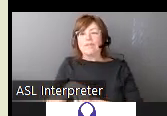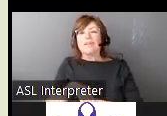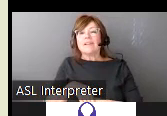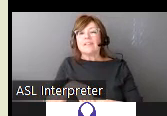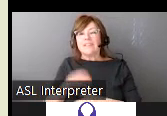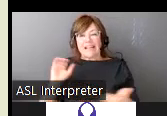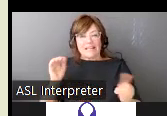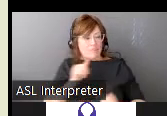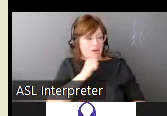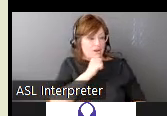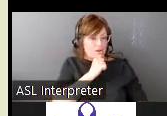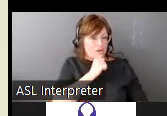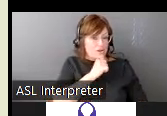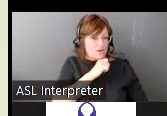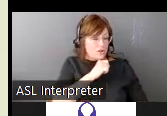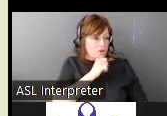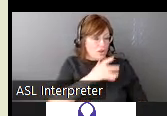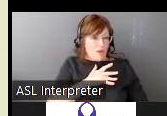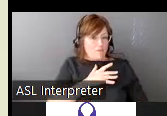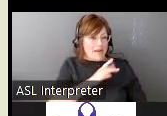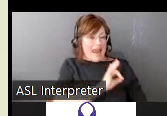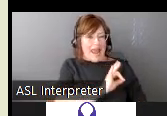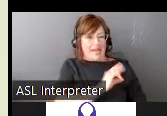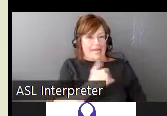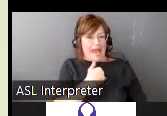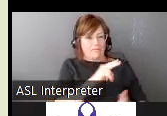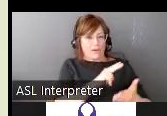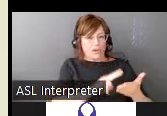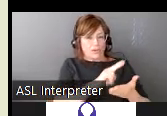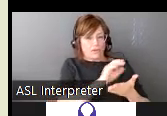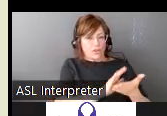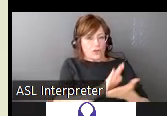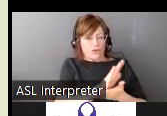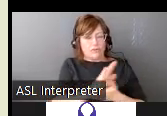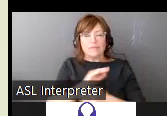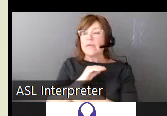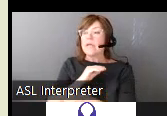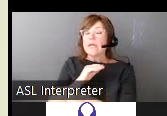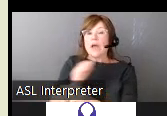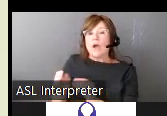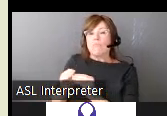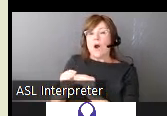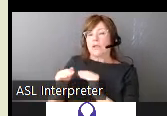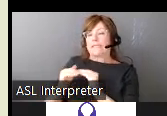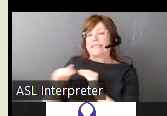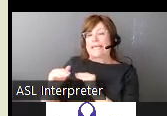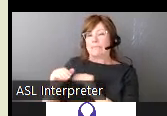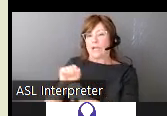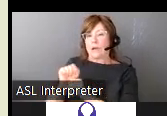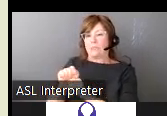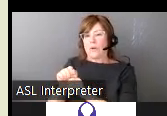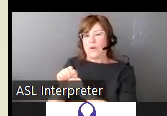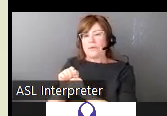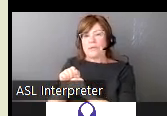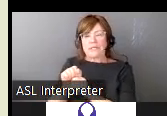older women. As such, older men likely have had more stable employment in the past compared to older